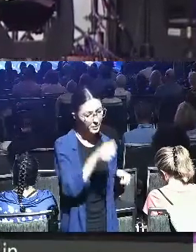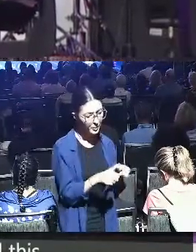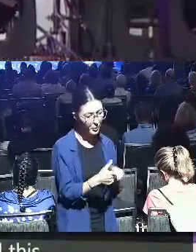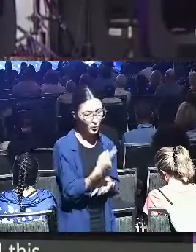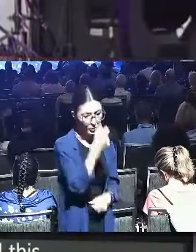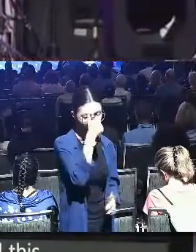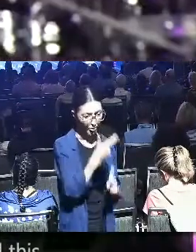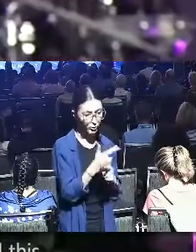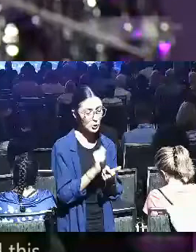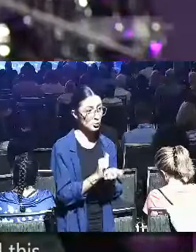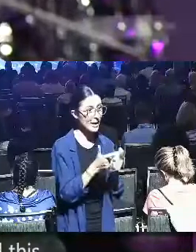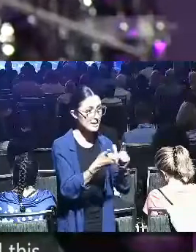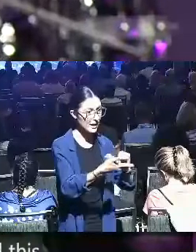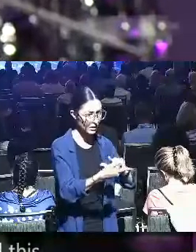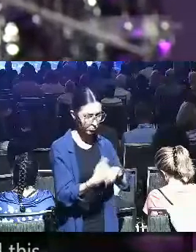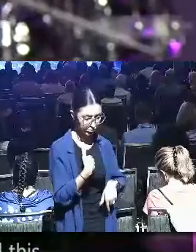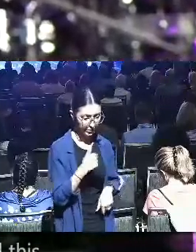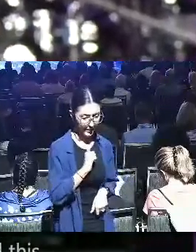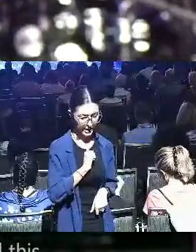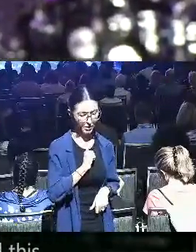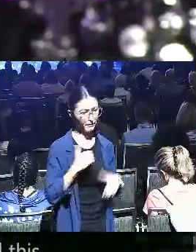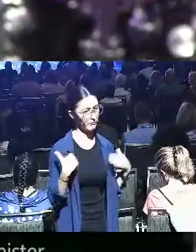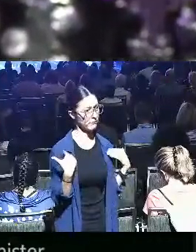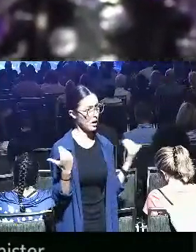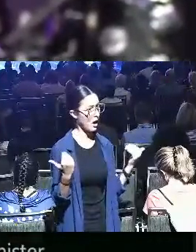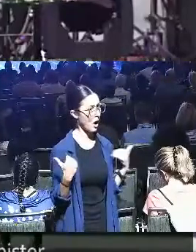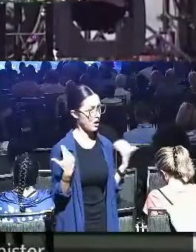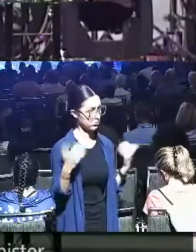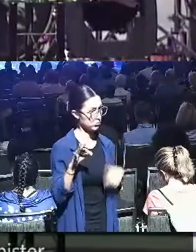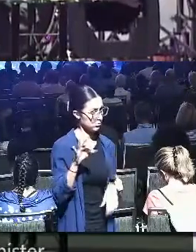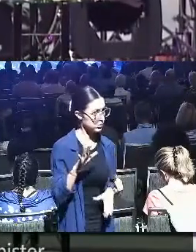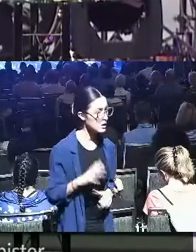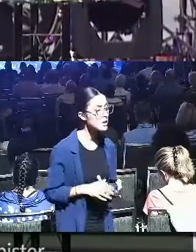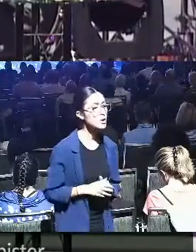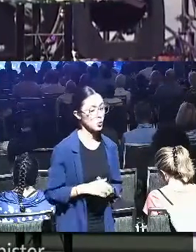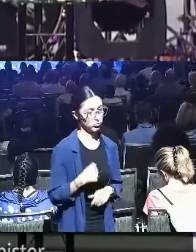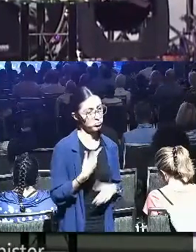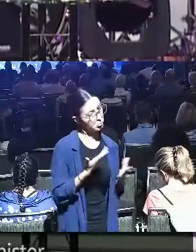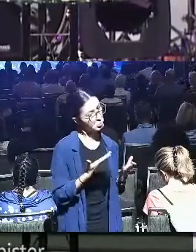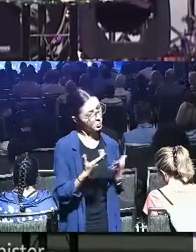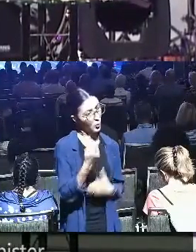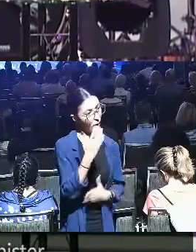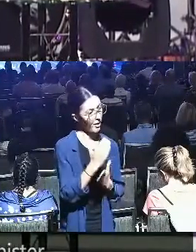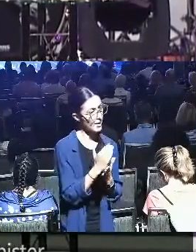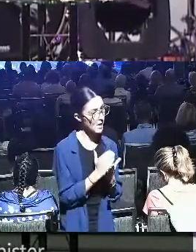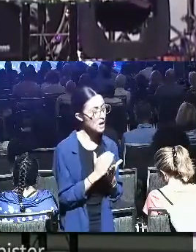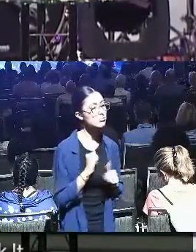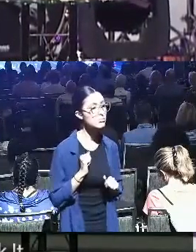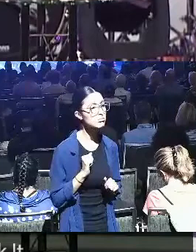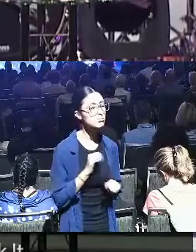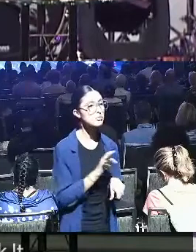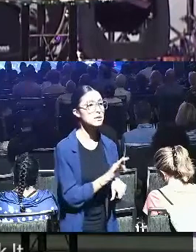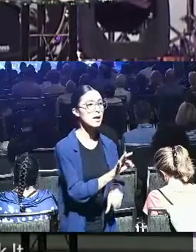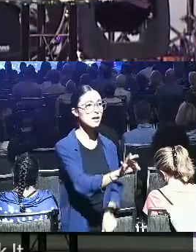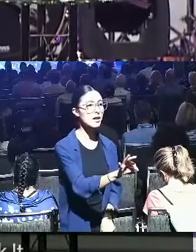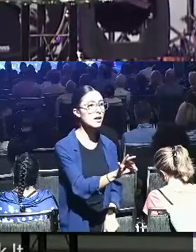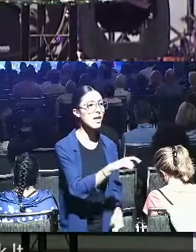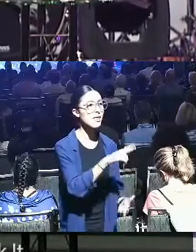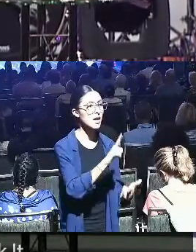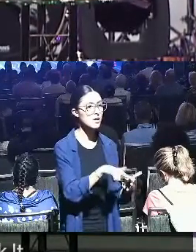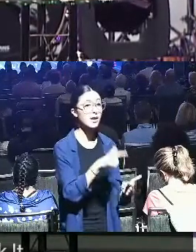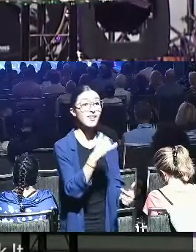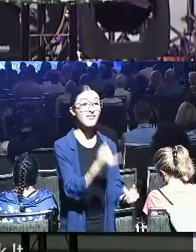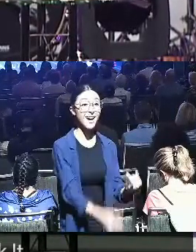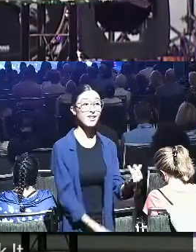translating, and I was a young minister at the time, and so I brought my one lesson. I did my midweek. It was 9:00, and the final amen, and the crowd was